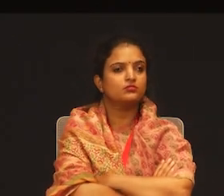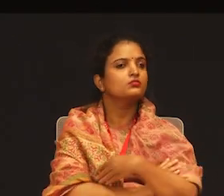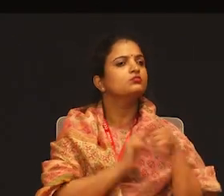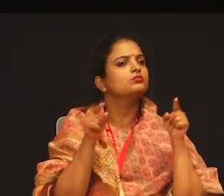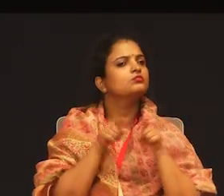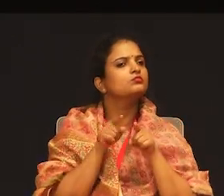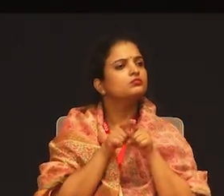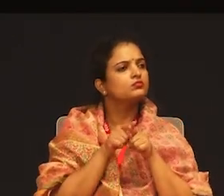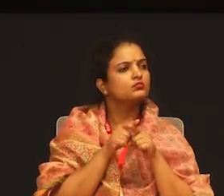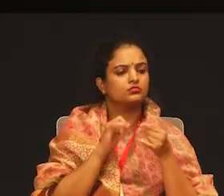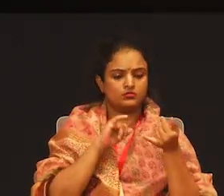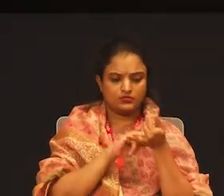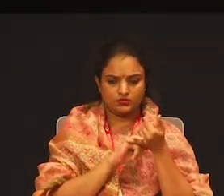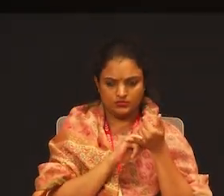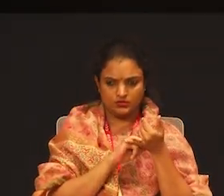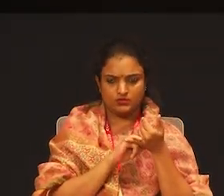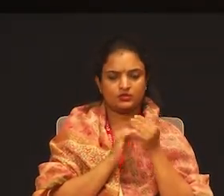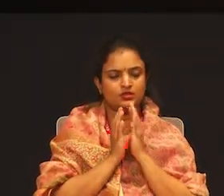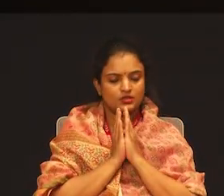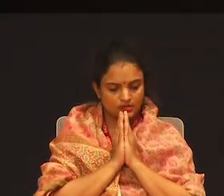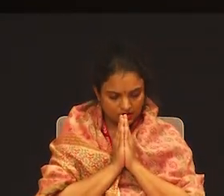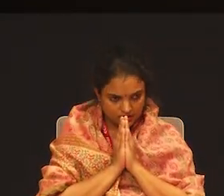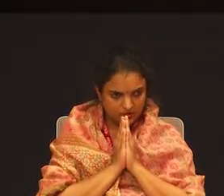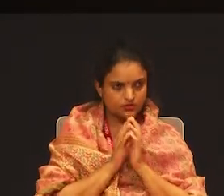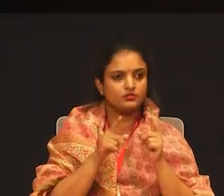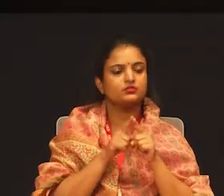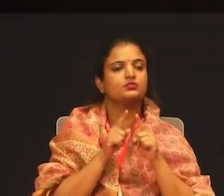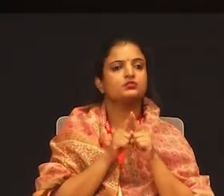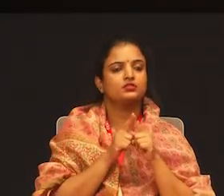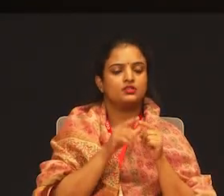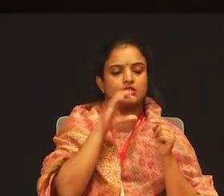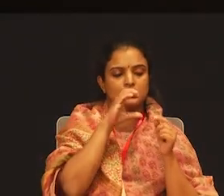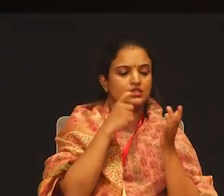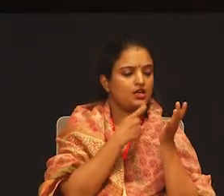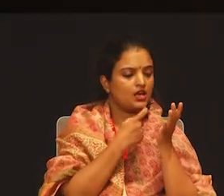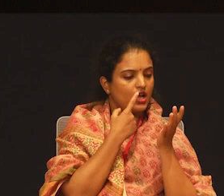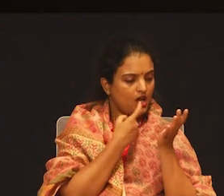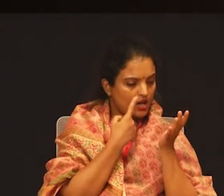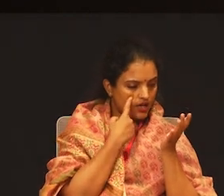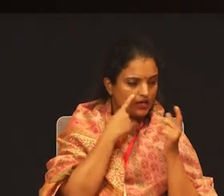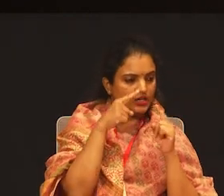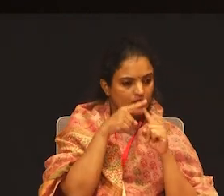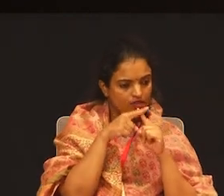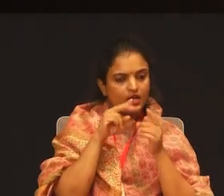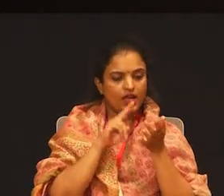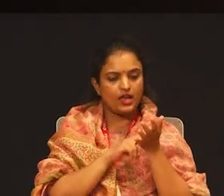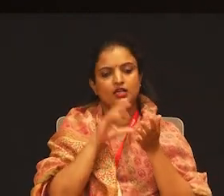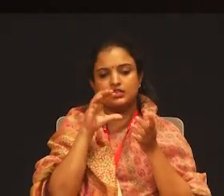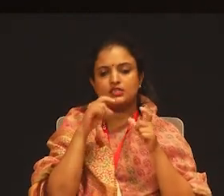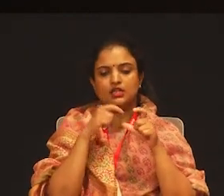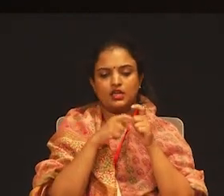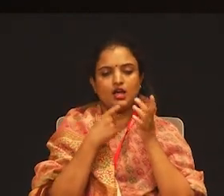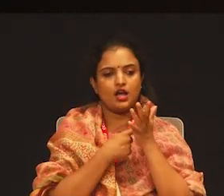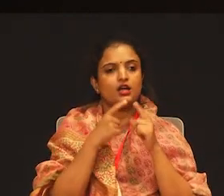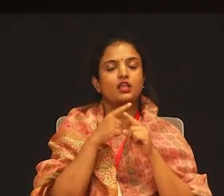So, Sairam to all from CIT NCERT. Though I'm coming here for the